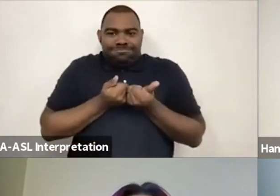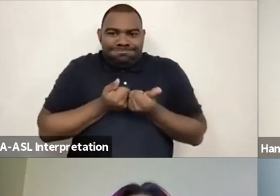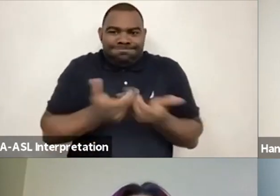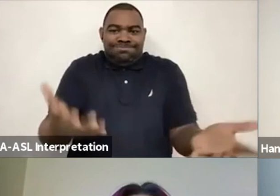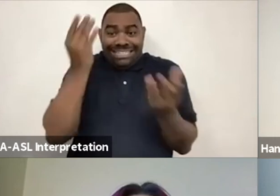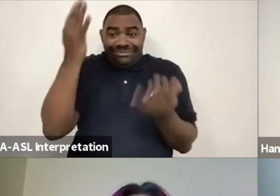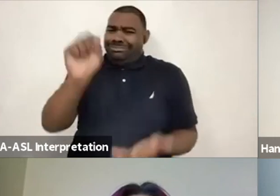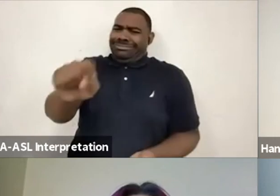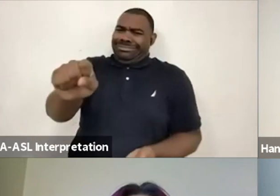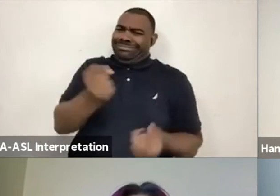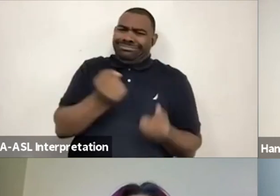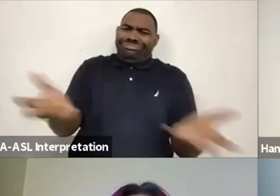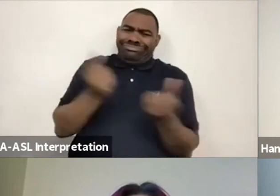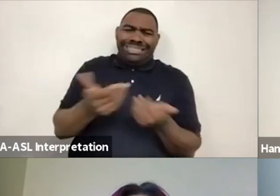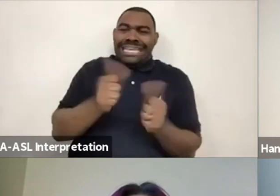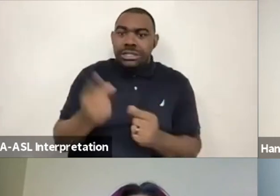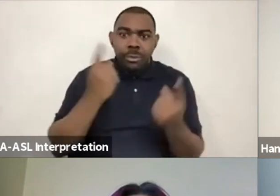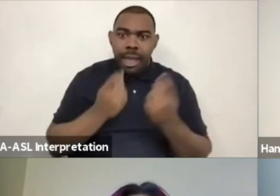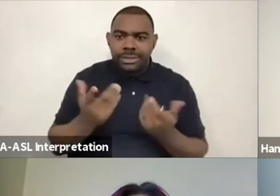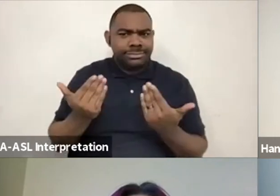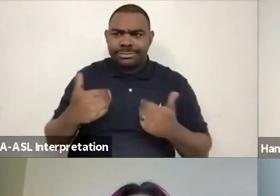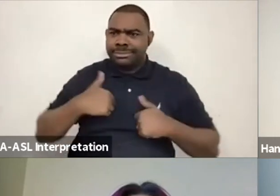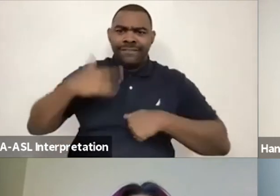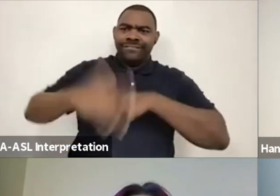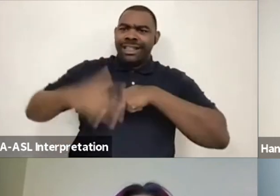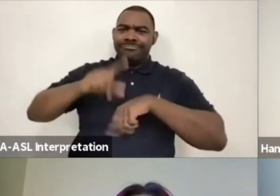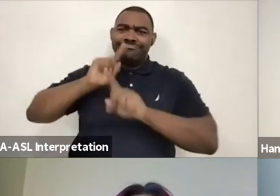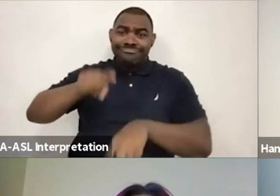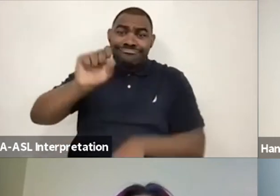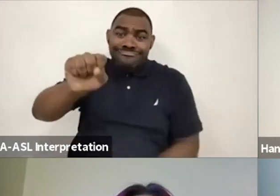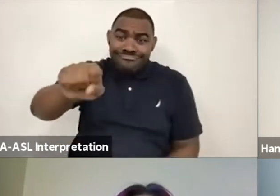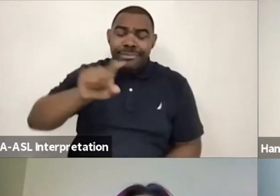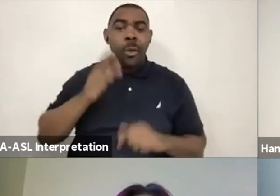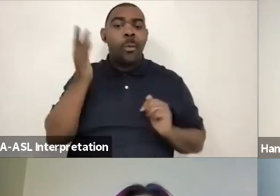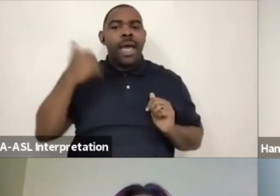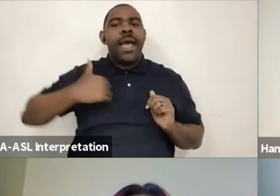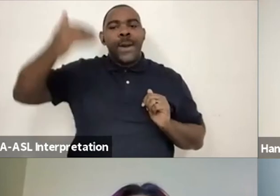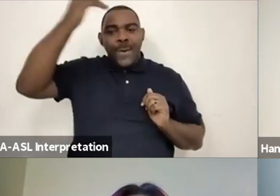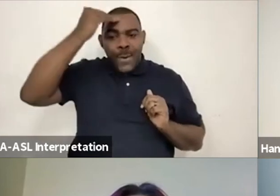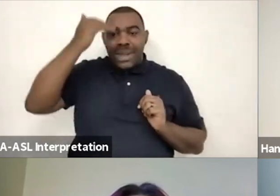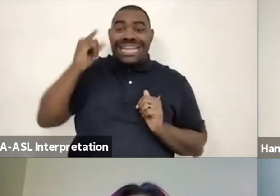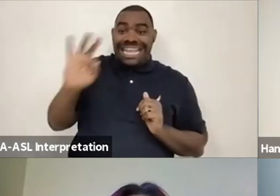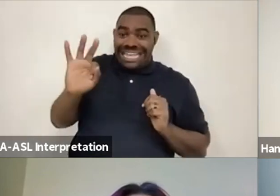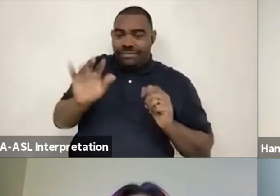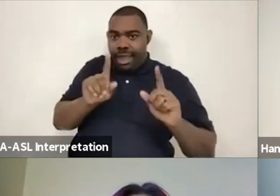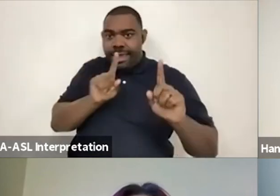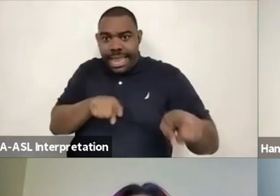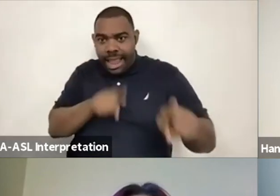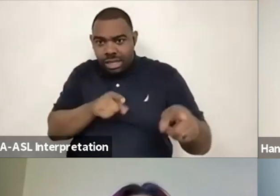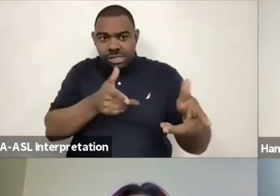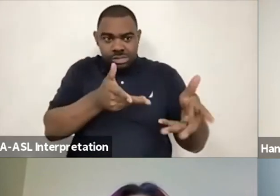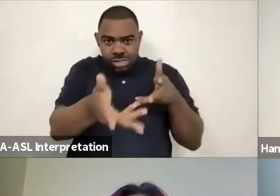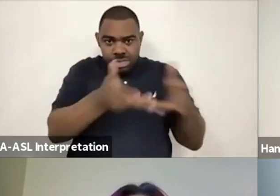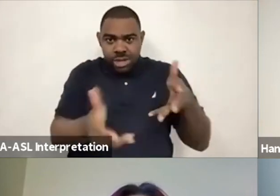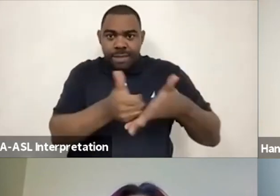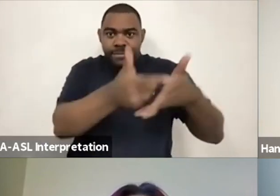wants. I'm always available to answer questions, because I know that ultimately that leads to very good things for our patients and members.